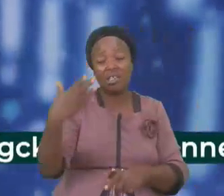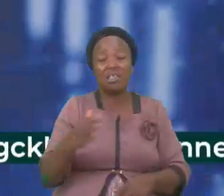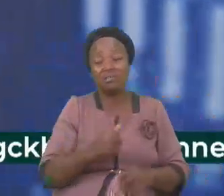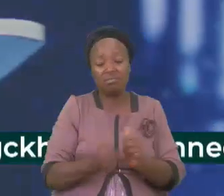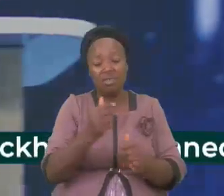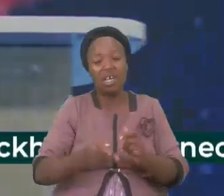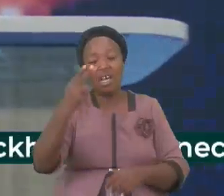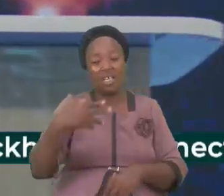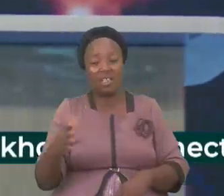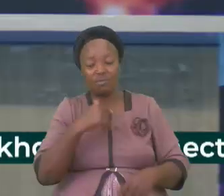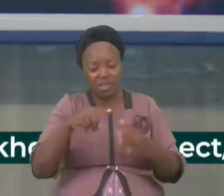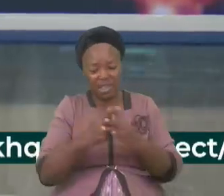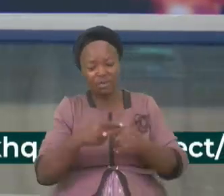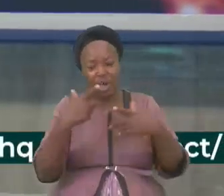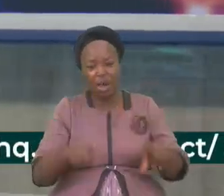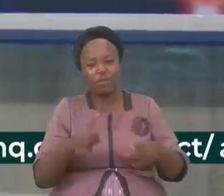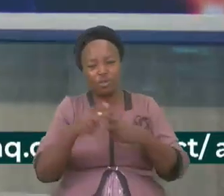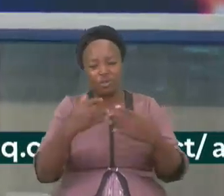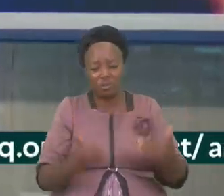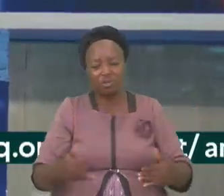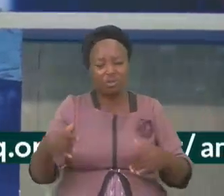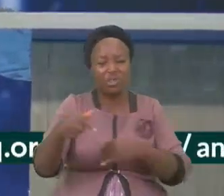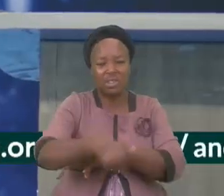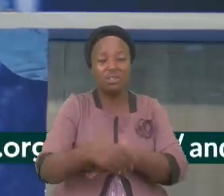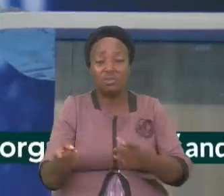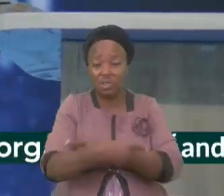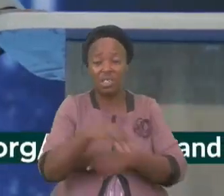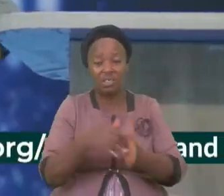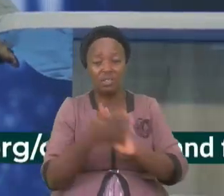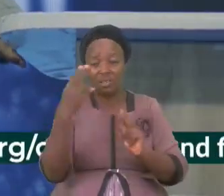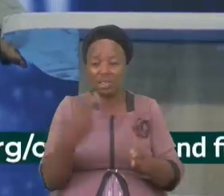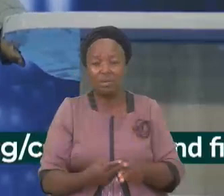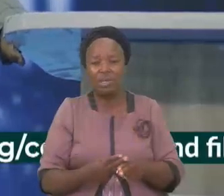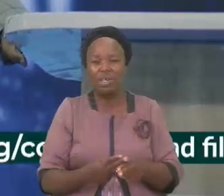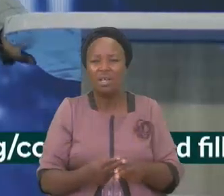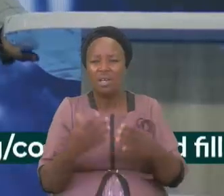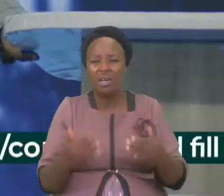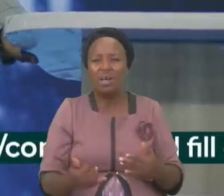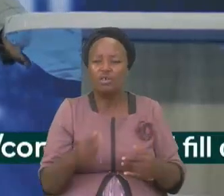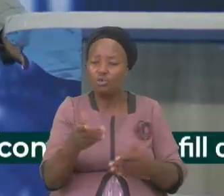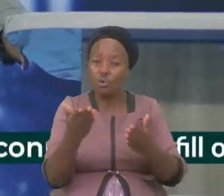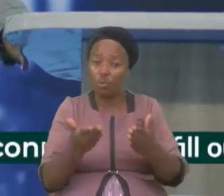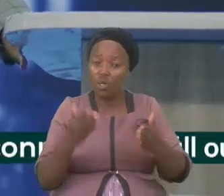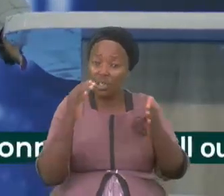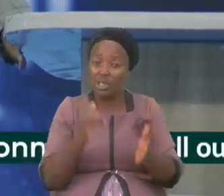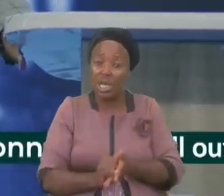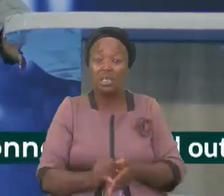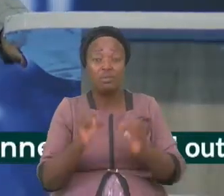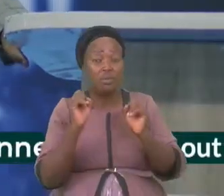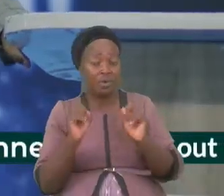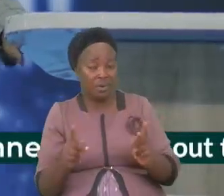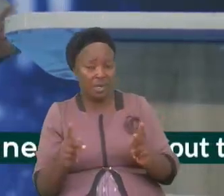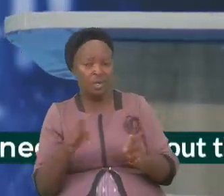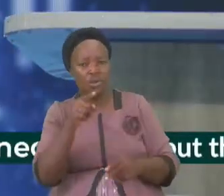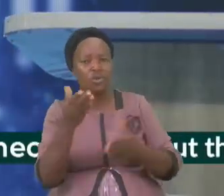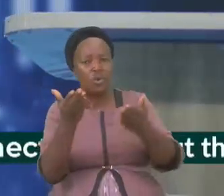today. Heads bowed and eyes closed. You want that privilege, that better thing to start now, and that eternal